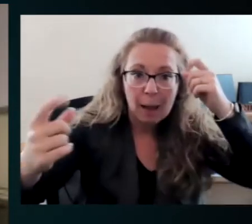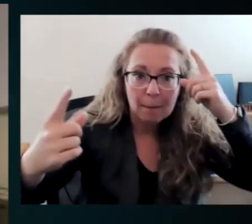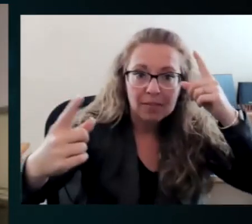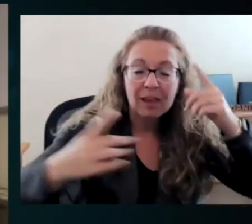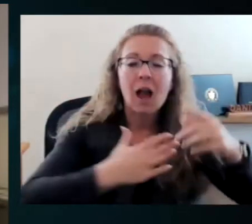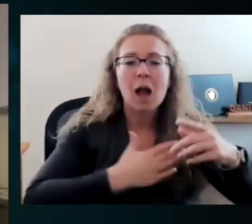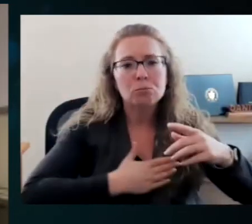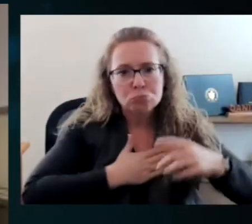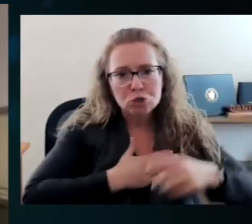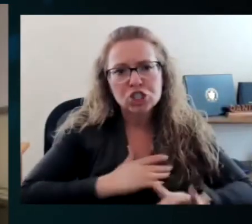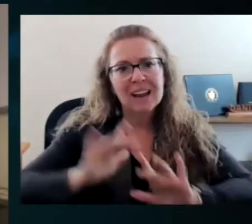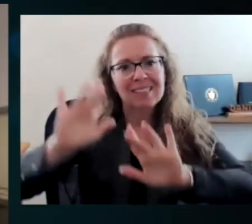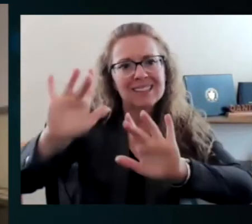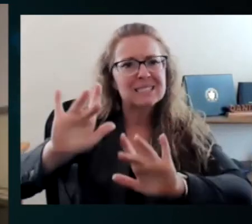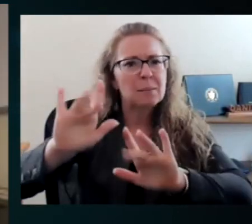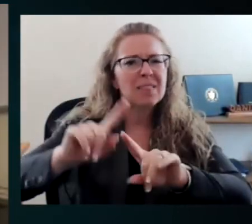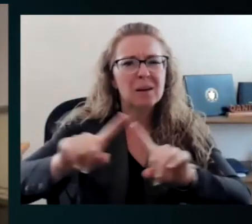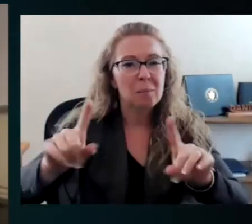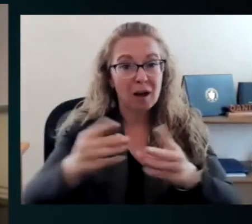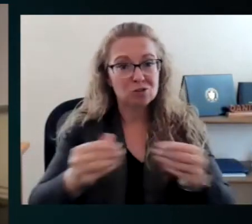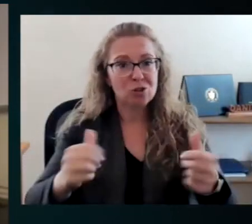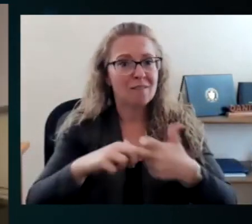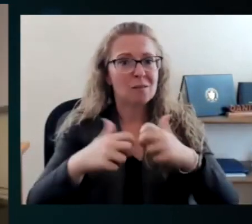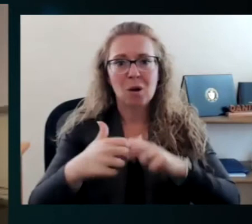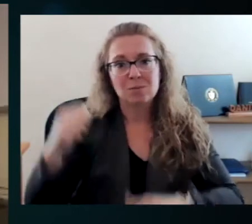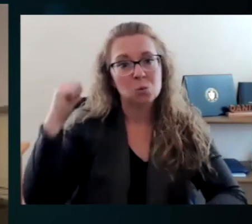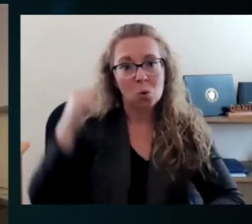is not going to solve our problems.